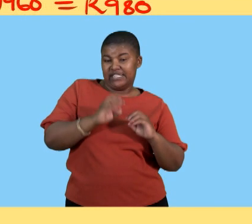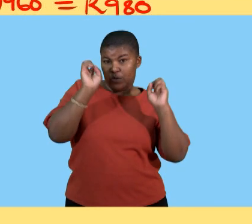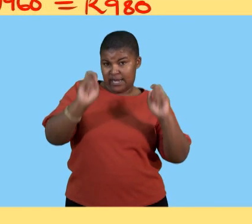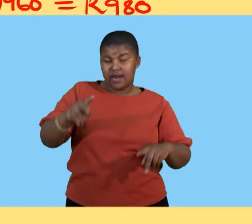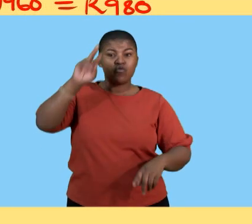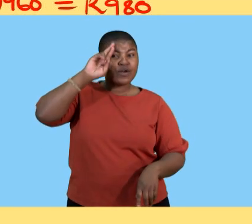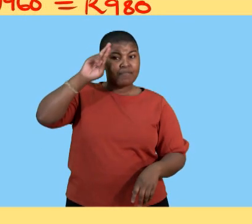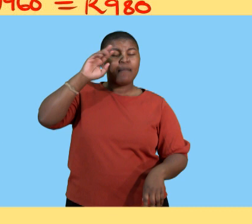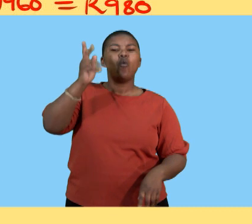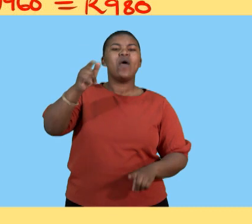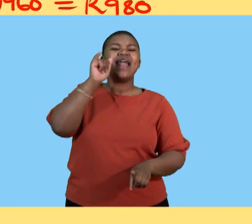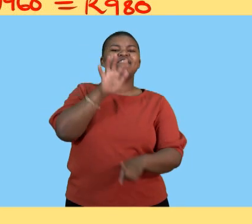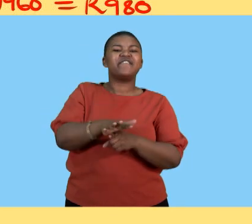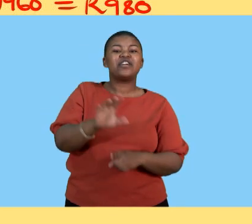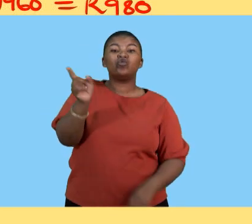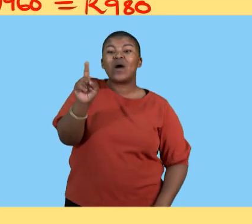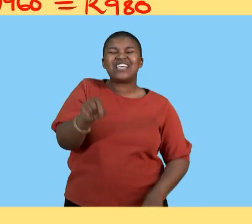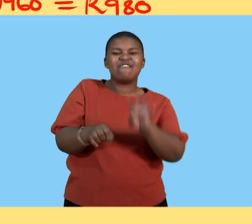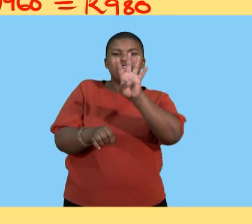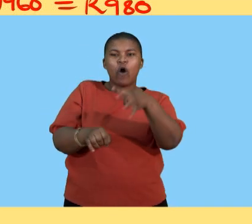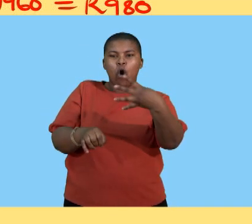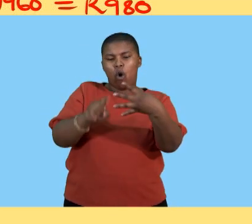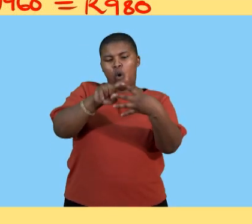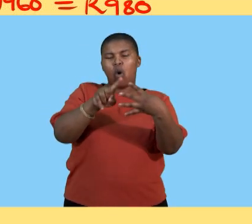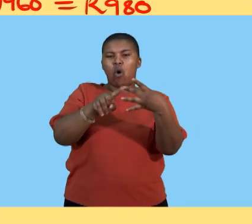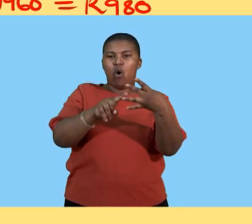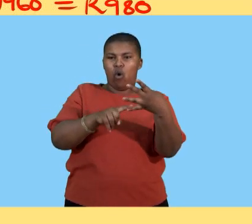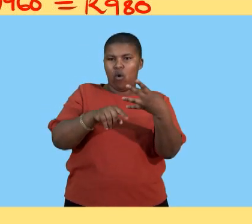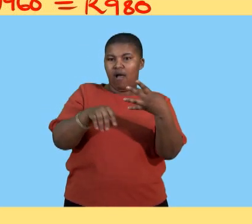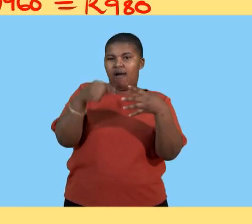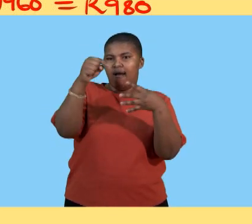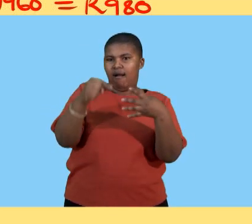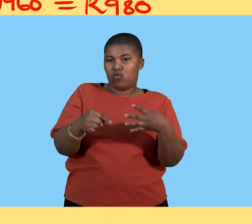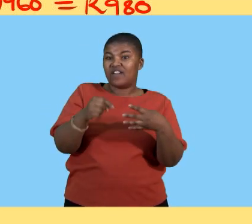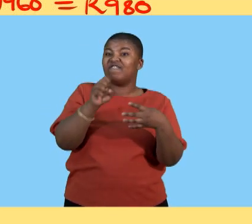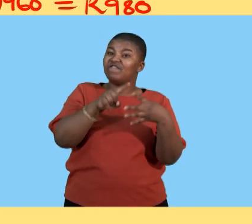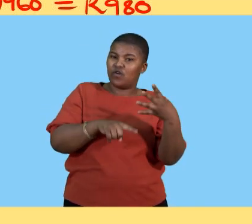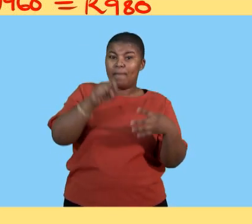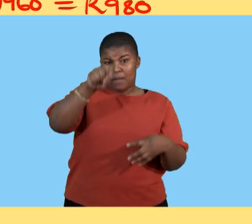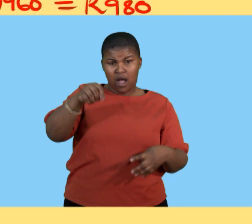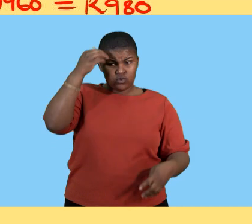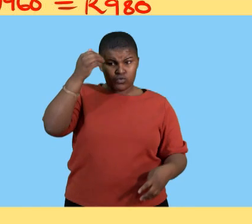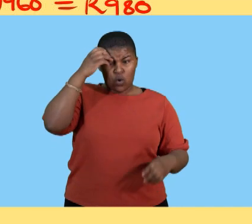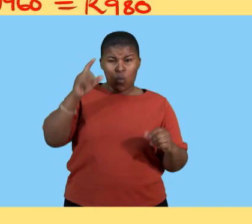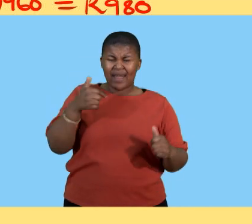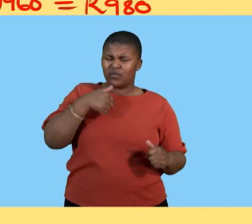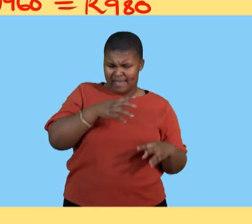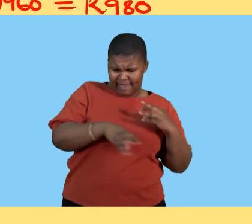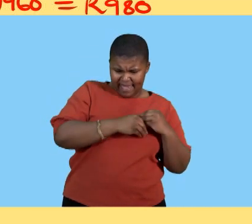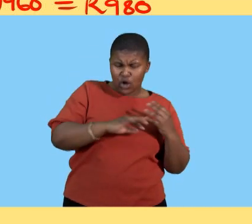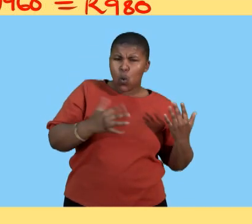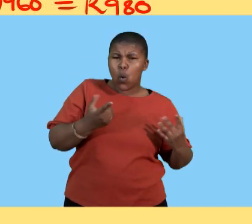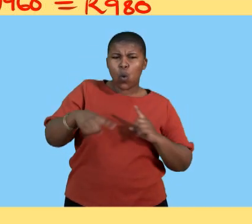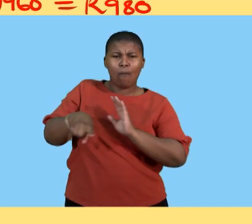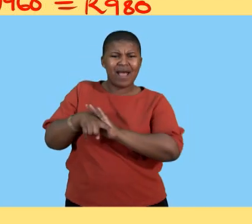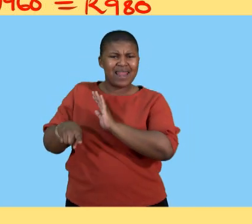adjustments. So remember, it will affect in 4 places. And then we have to know when we get there, are we